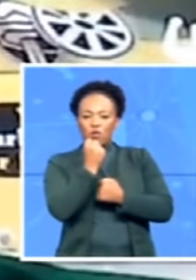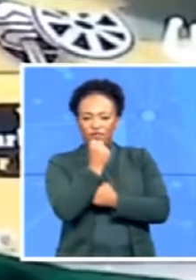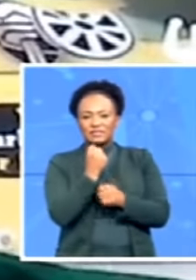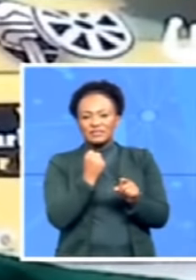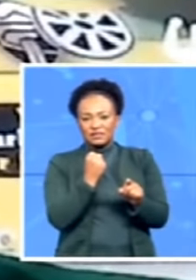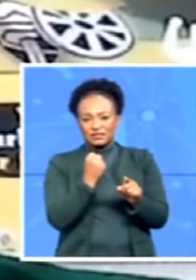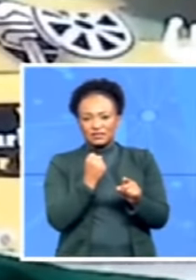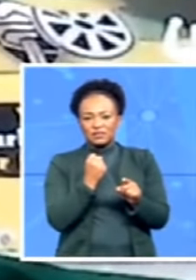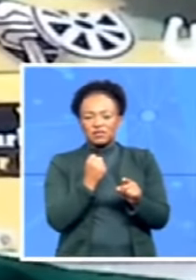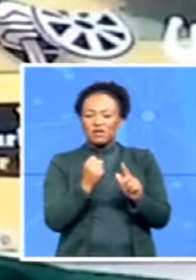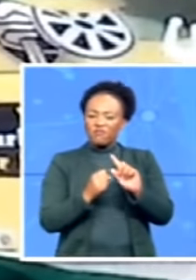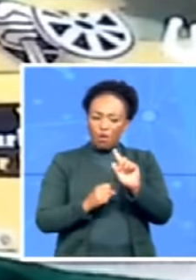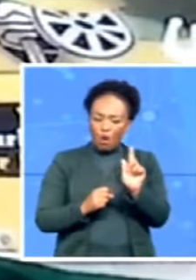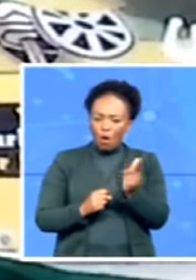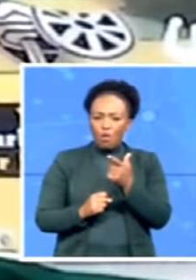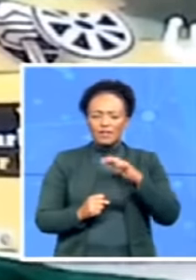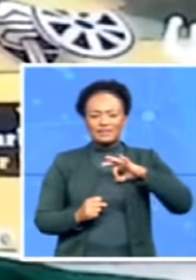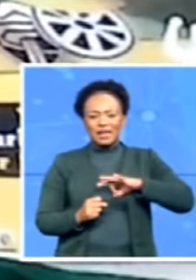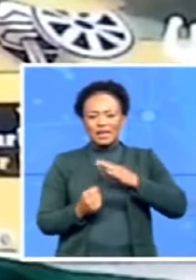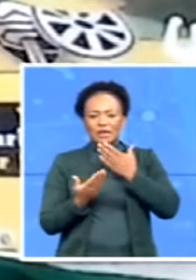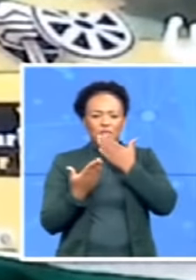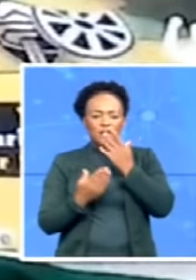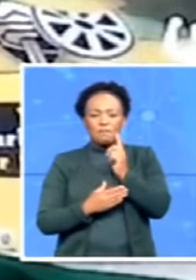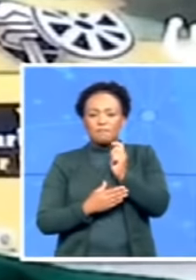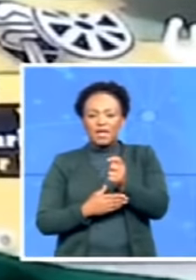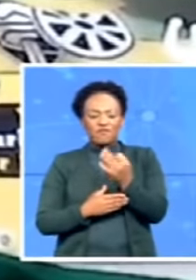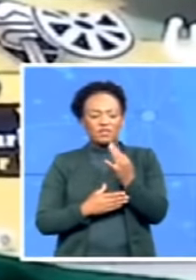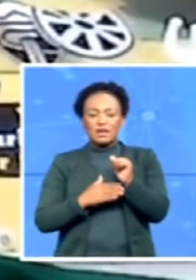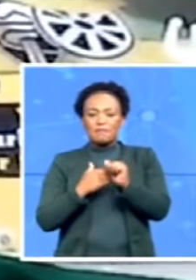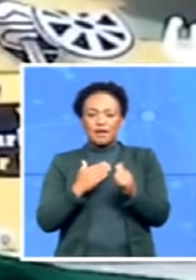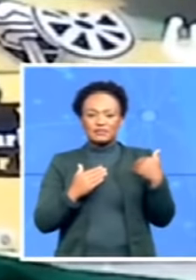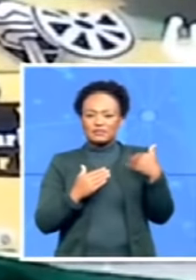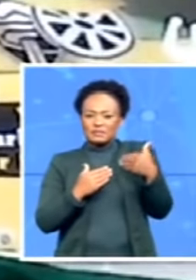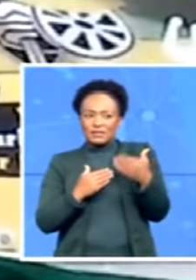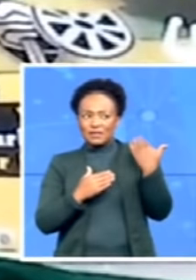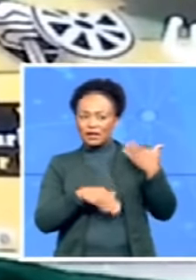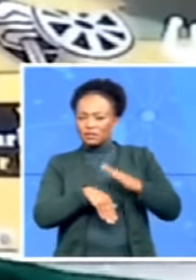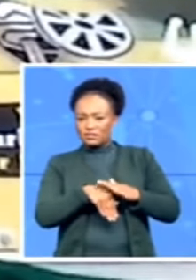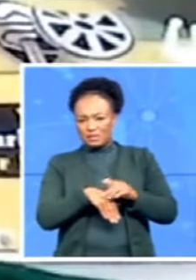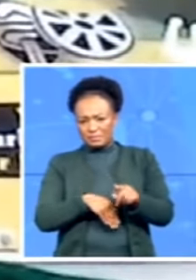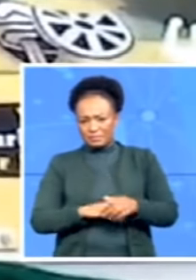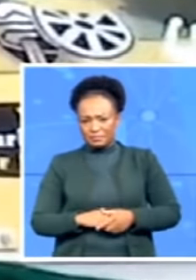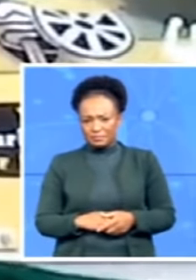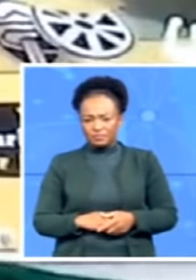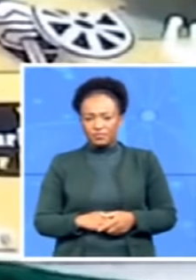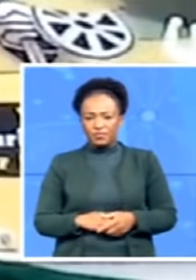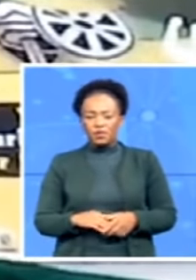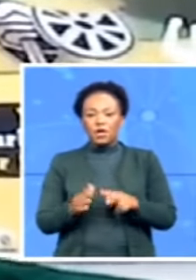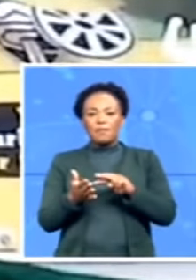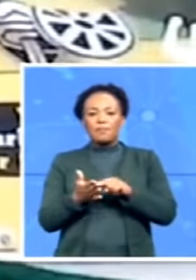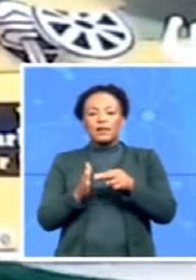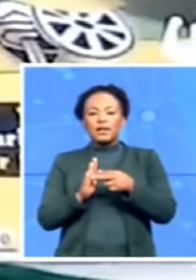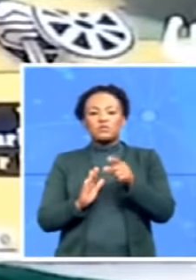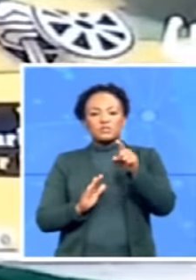salaries of over 3 months at the time. The plan was supposed to arrest cash flow problems and